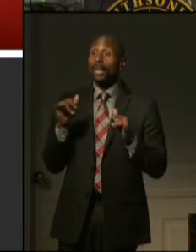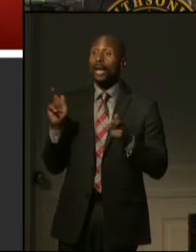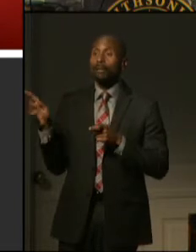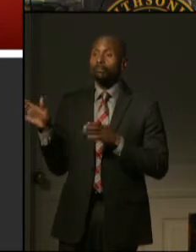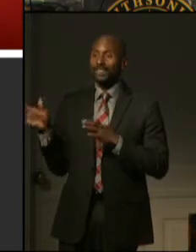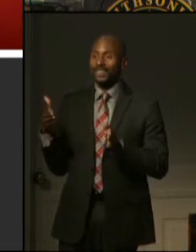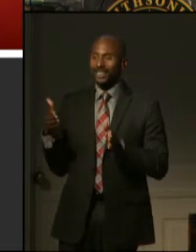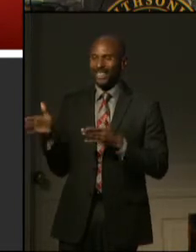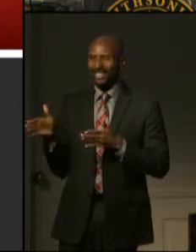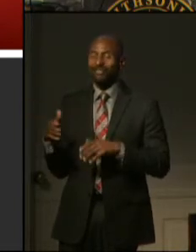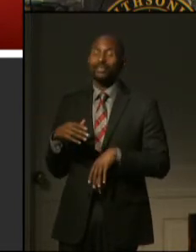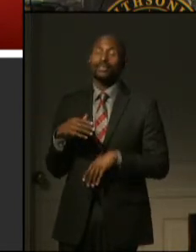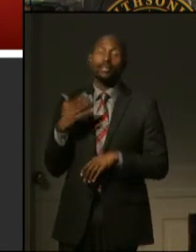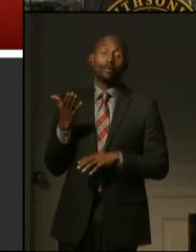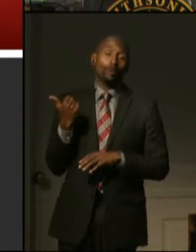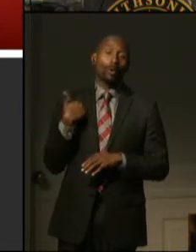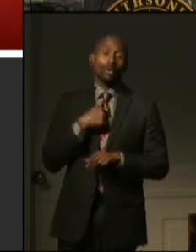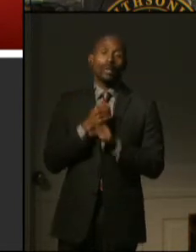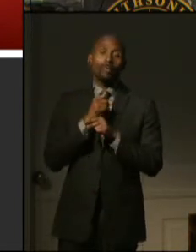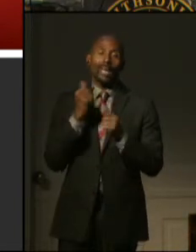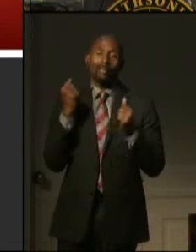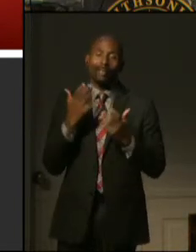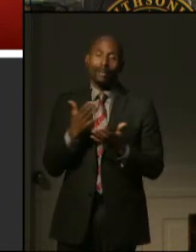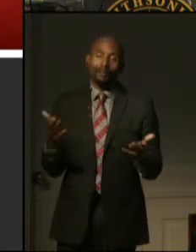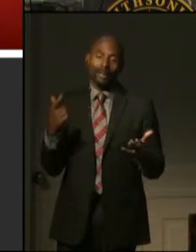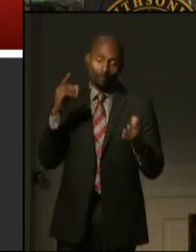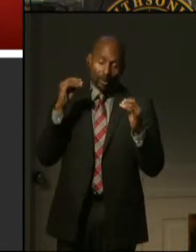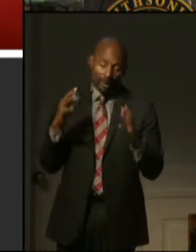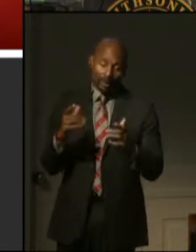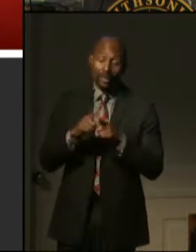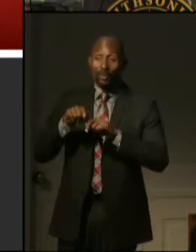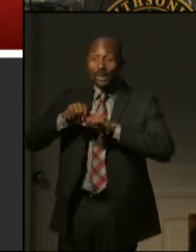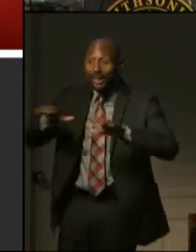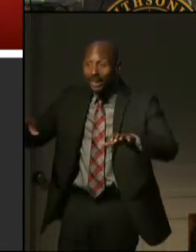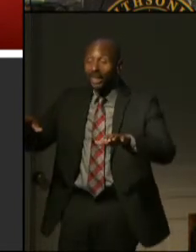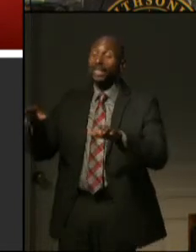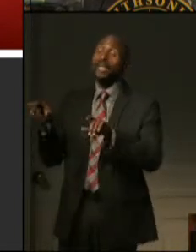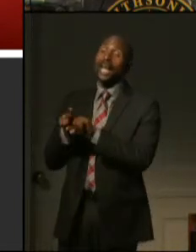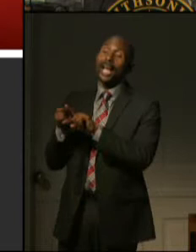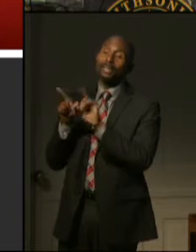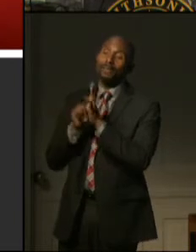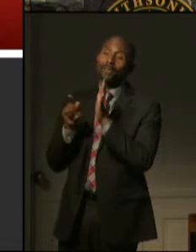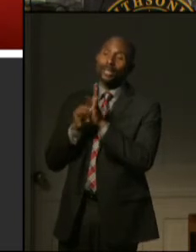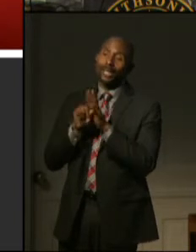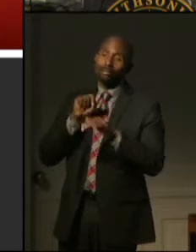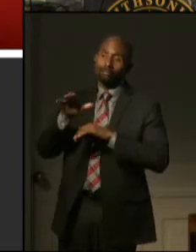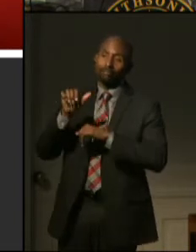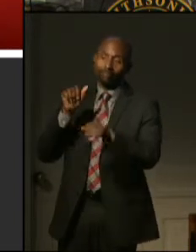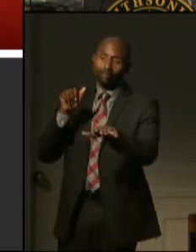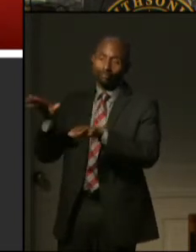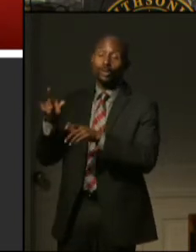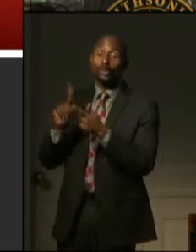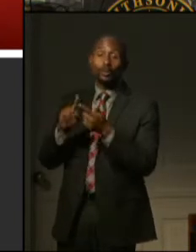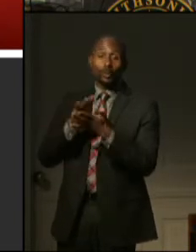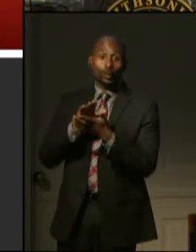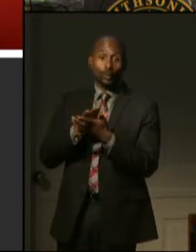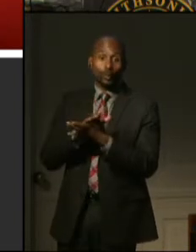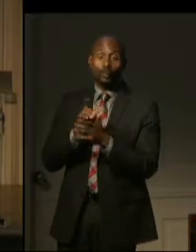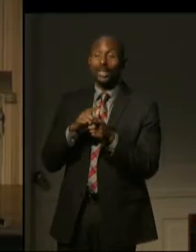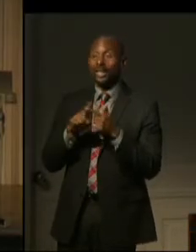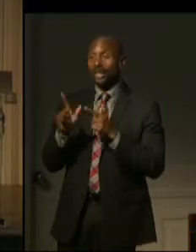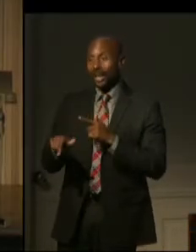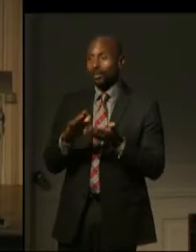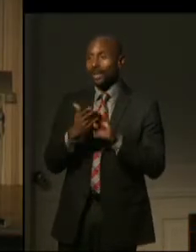of things for teachers that we then sent as publications to schools and later as digital versions. Now it's really